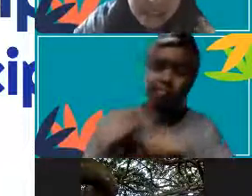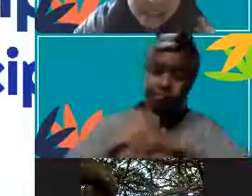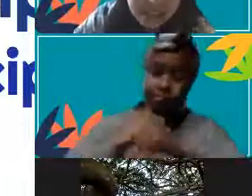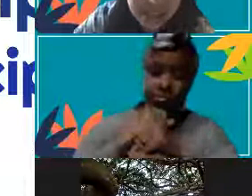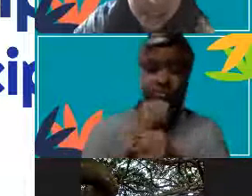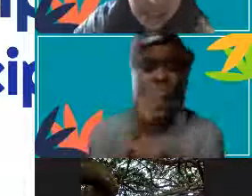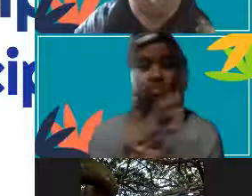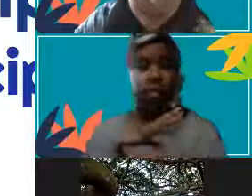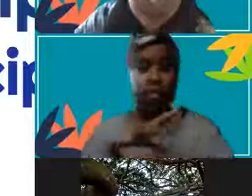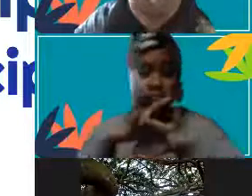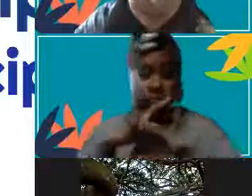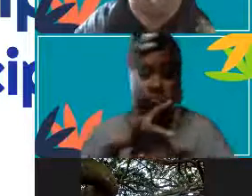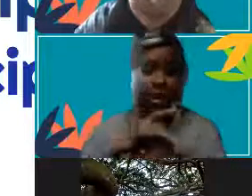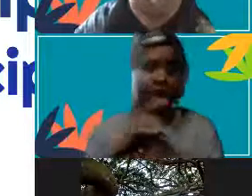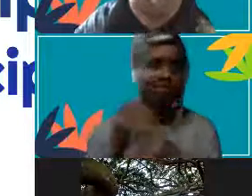climate catastrophe.